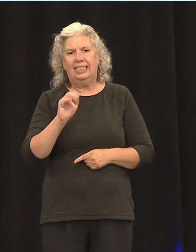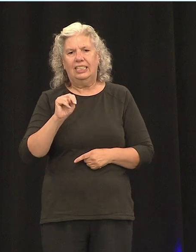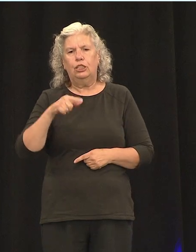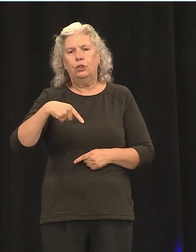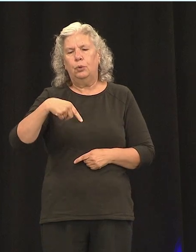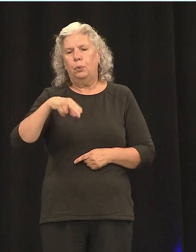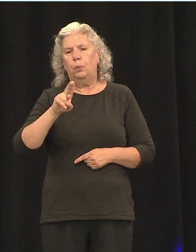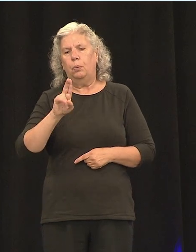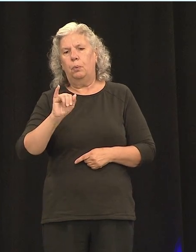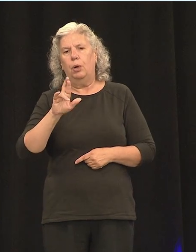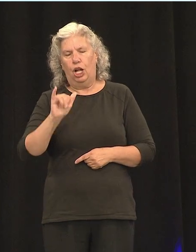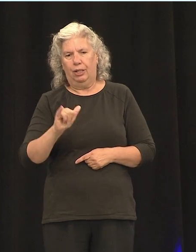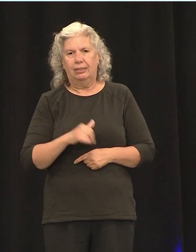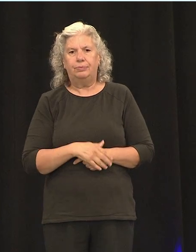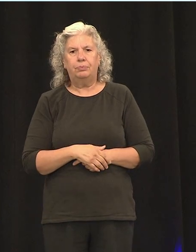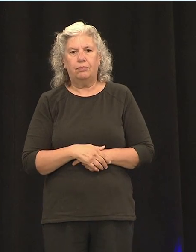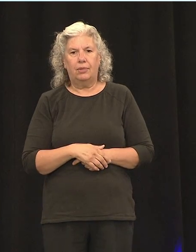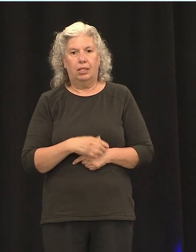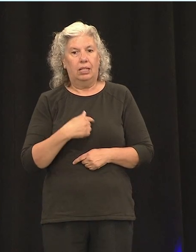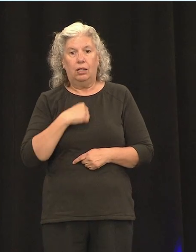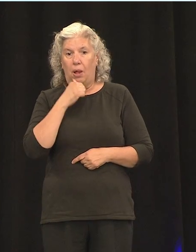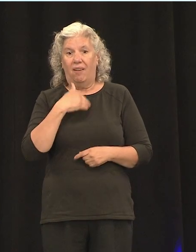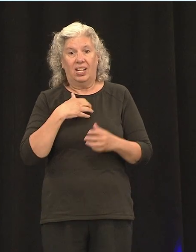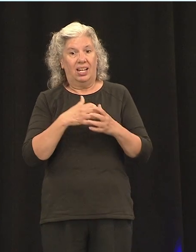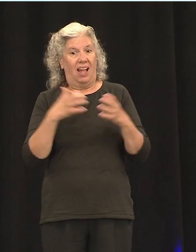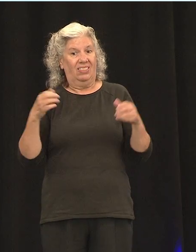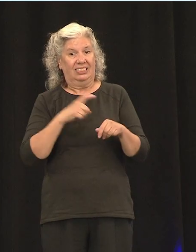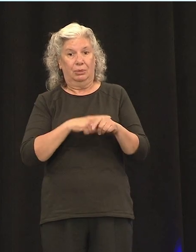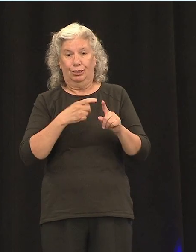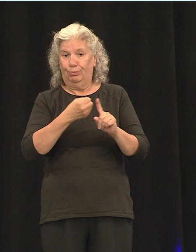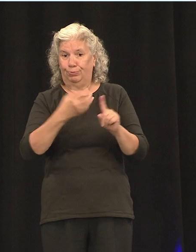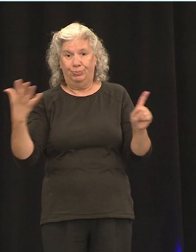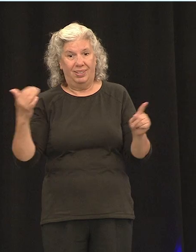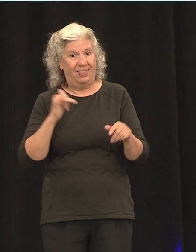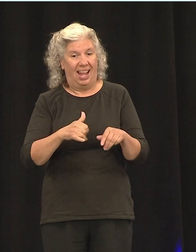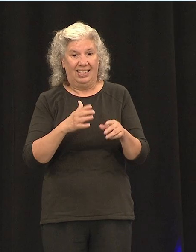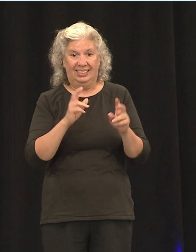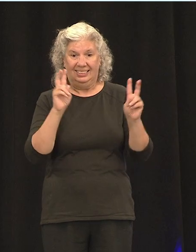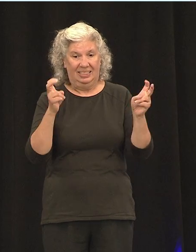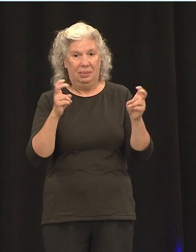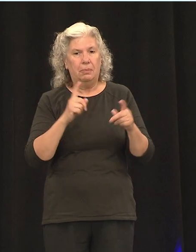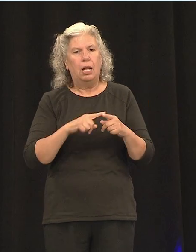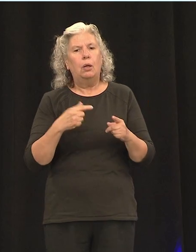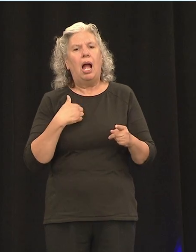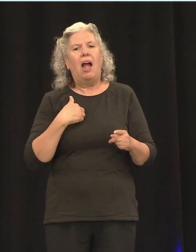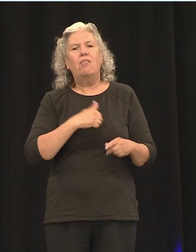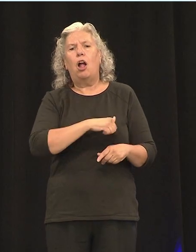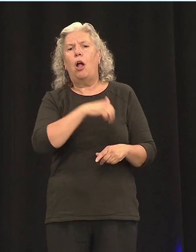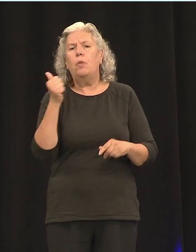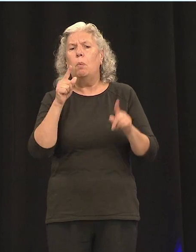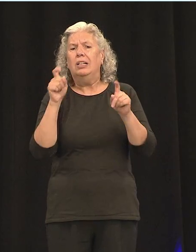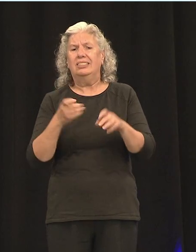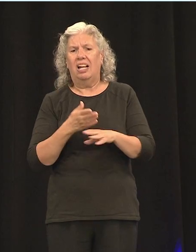much time today to cover this topic, so if you have any follow-up questions, please feel free to reach out. I'd love to help you.